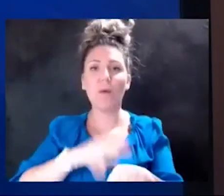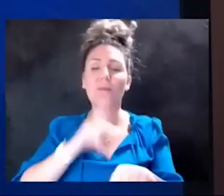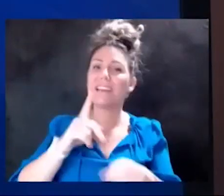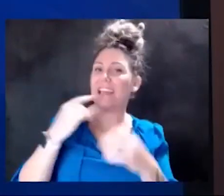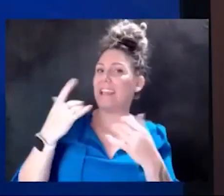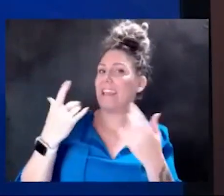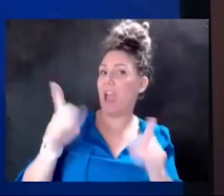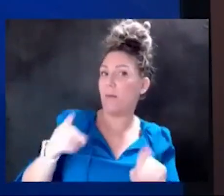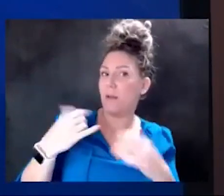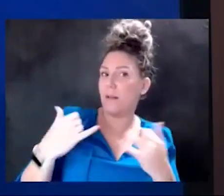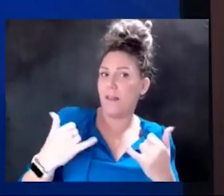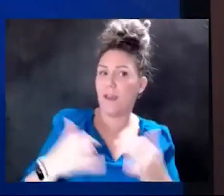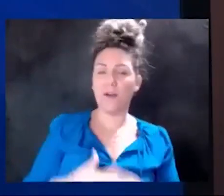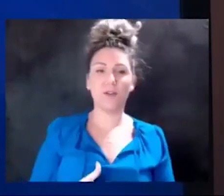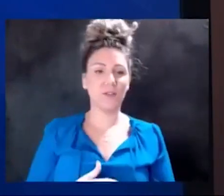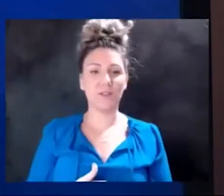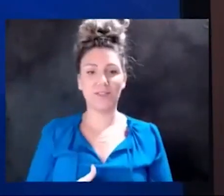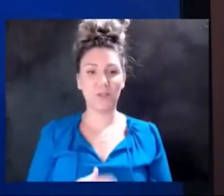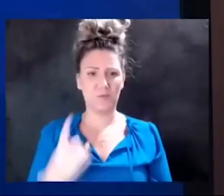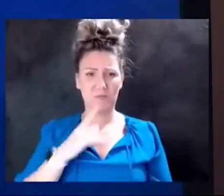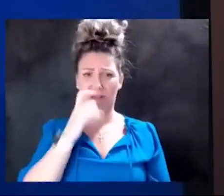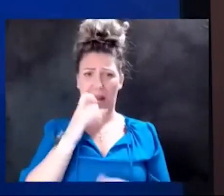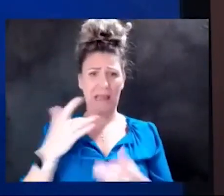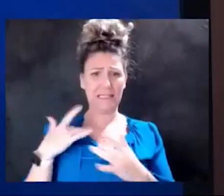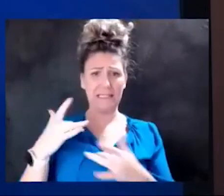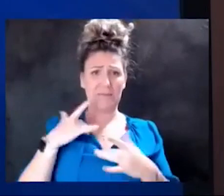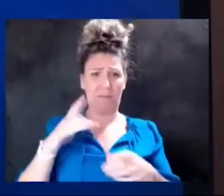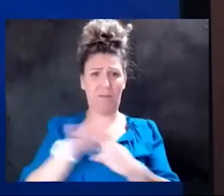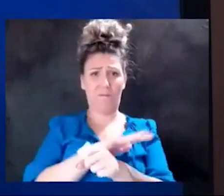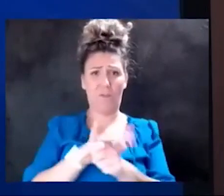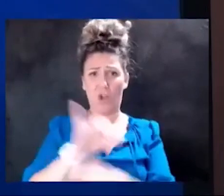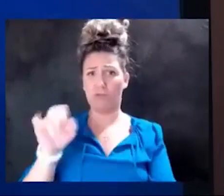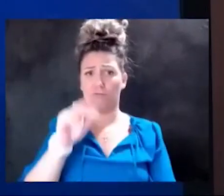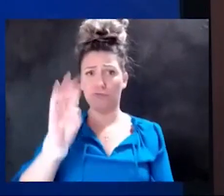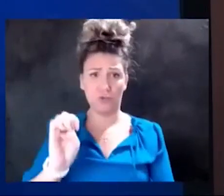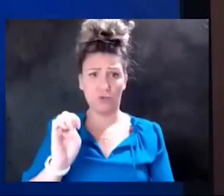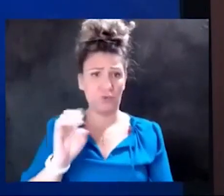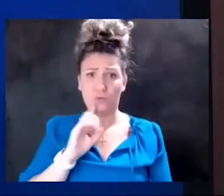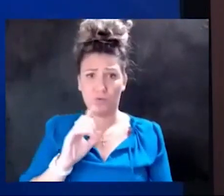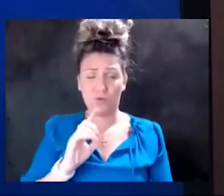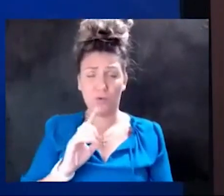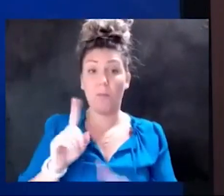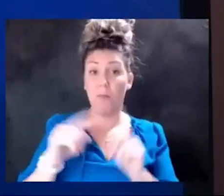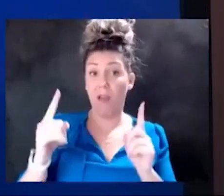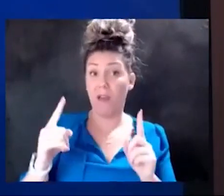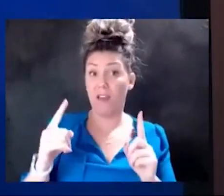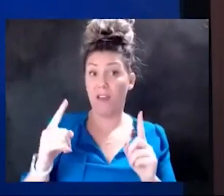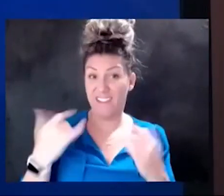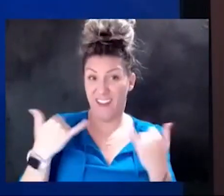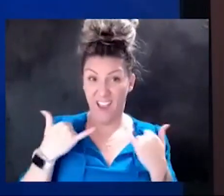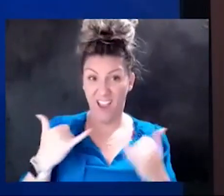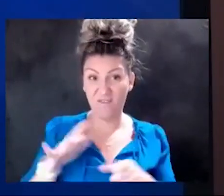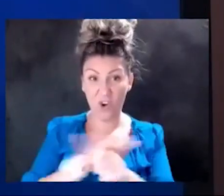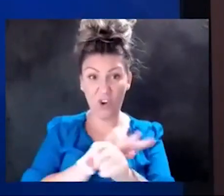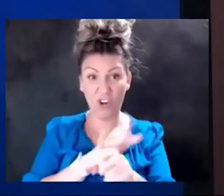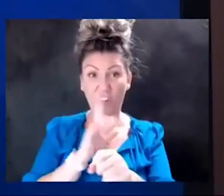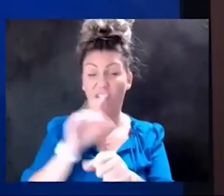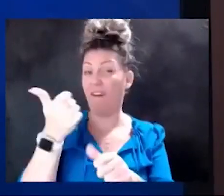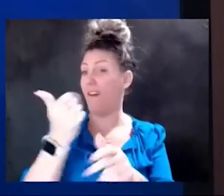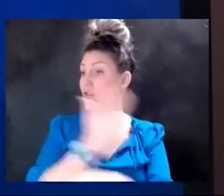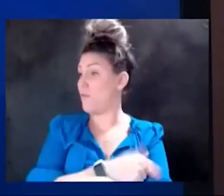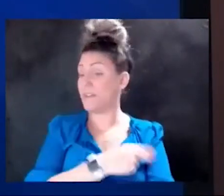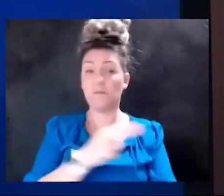say, we're not usually this full in June, but we're really full, and everybody's really full. So if we have a